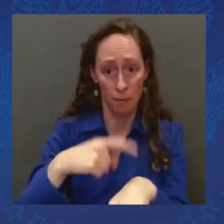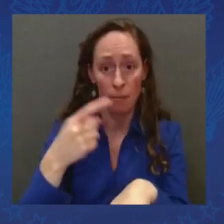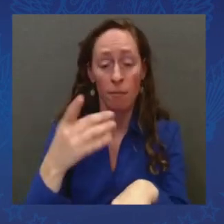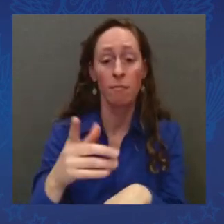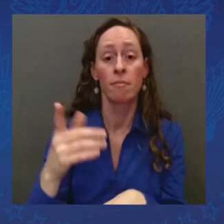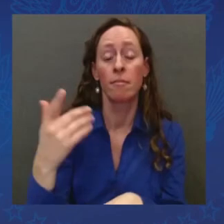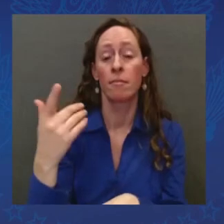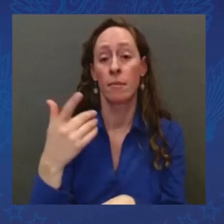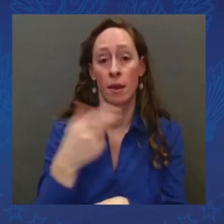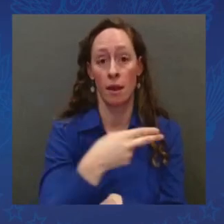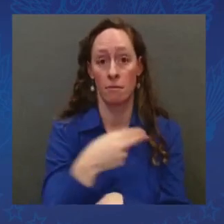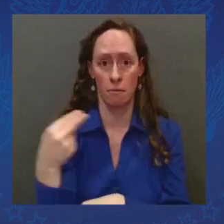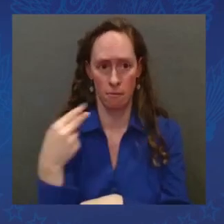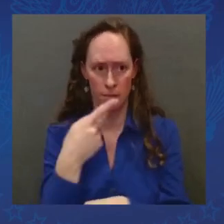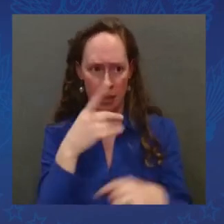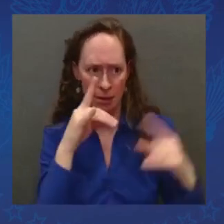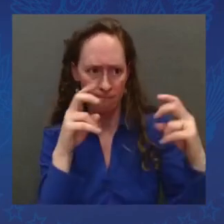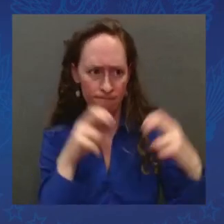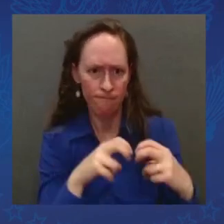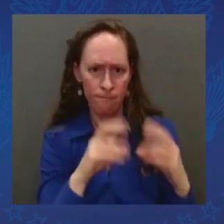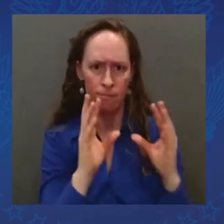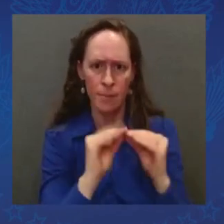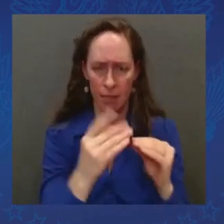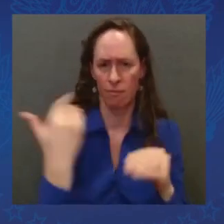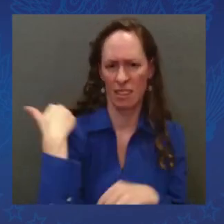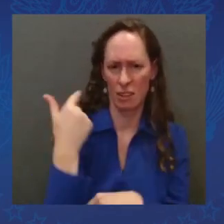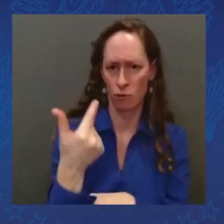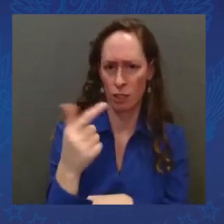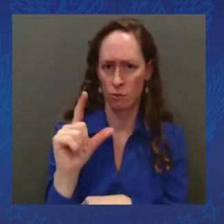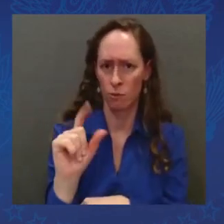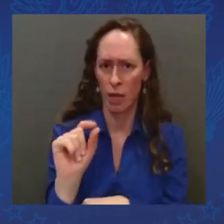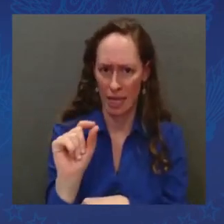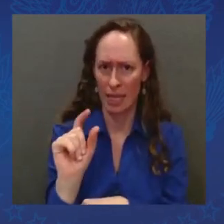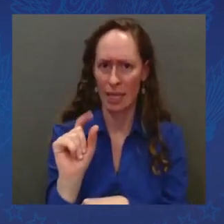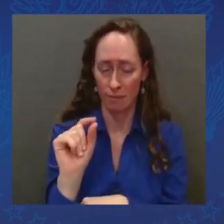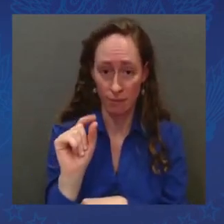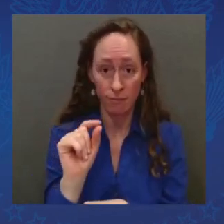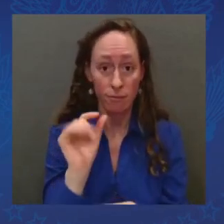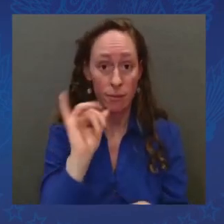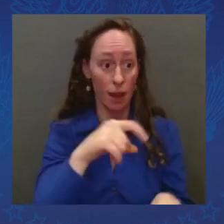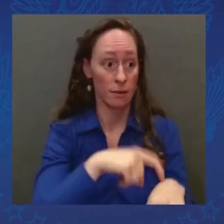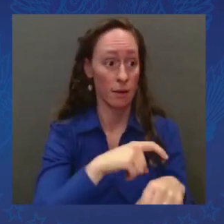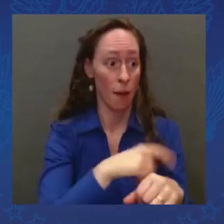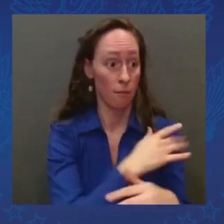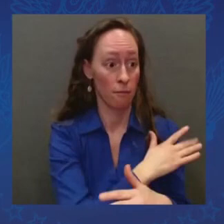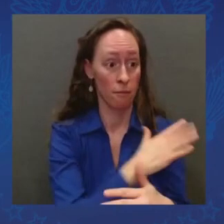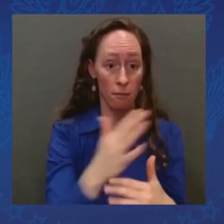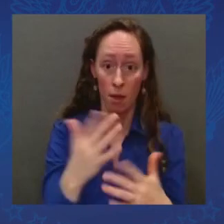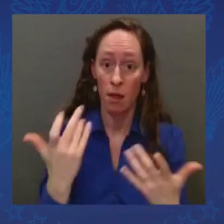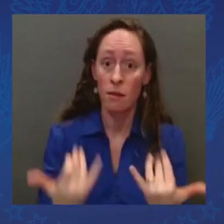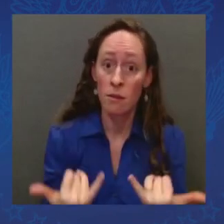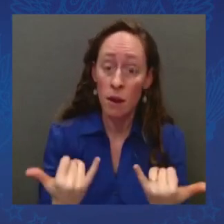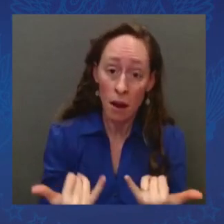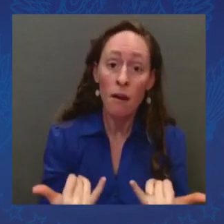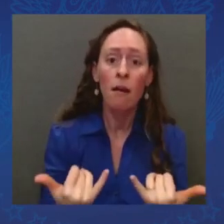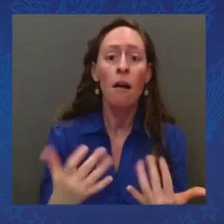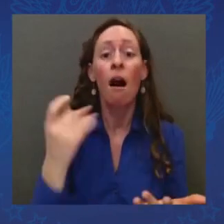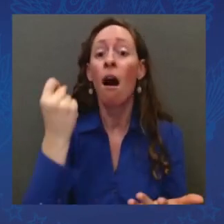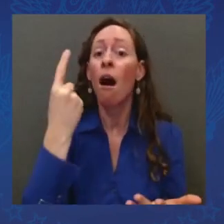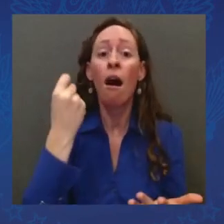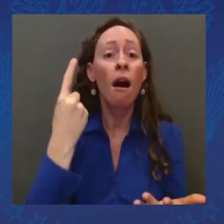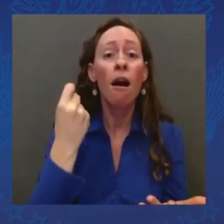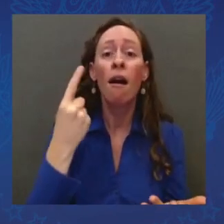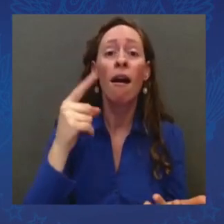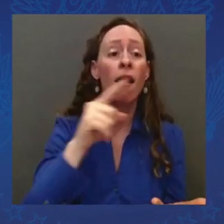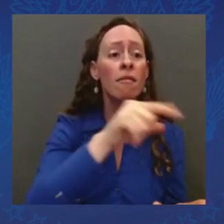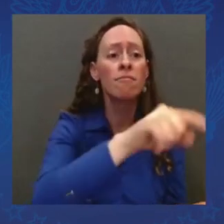key members of our teams have had important discussions on issues matters to both our nations and to the